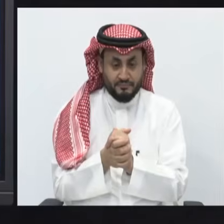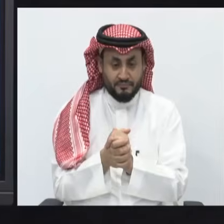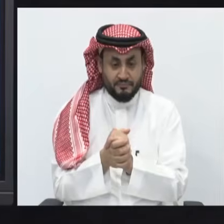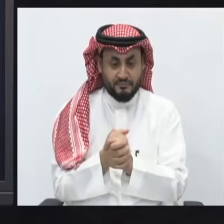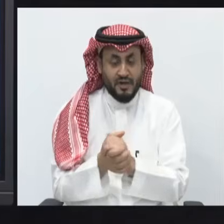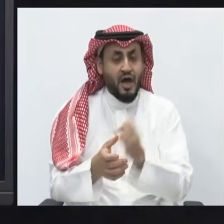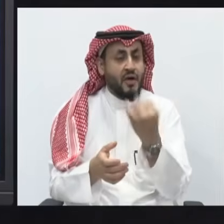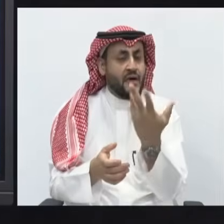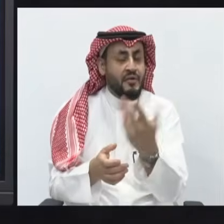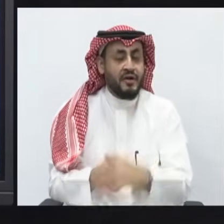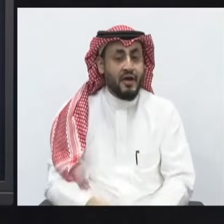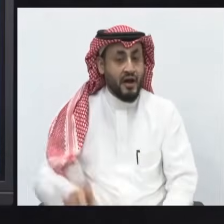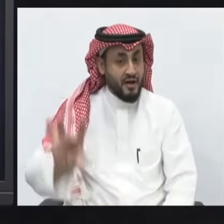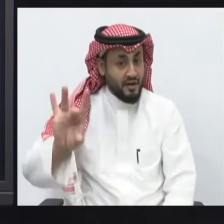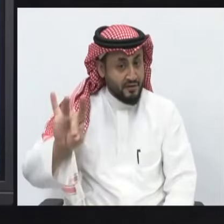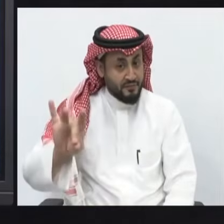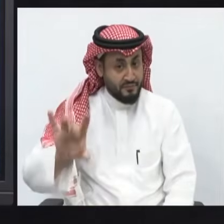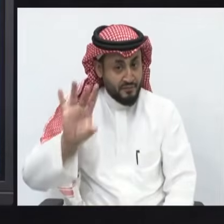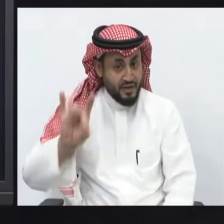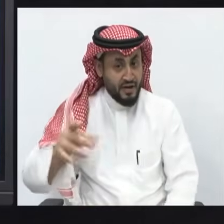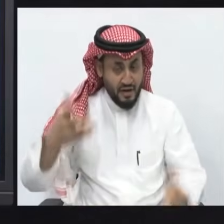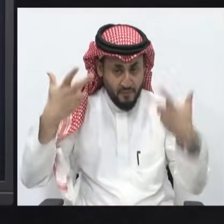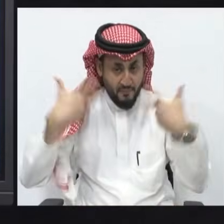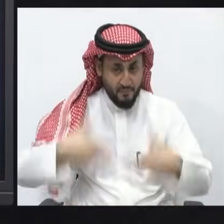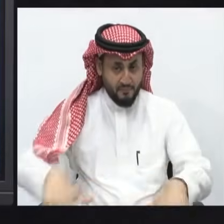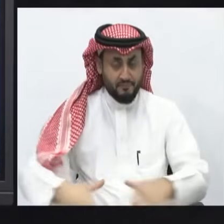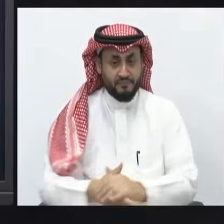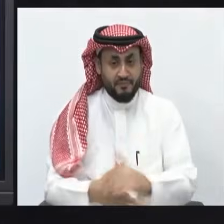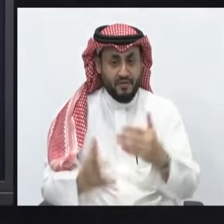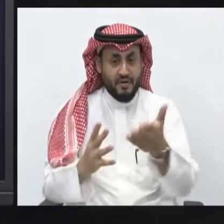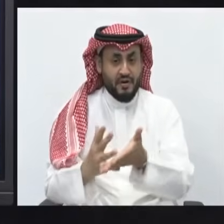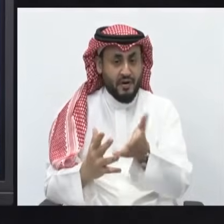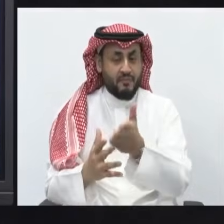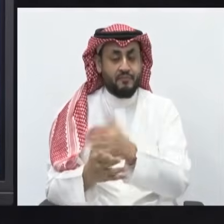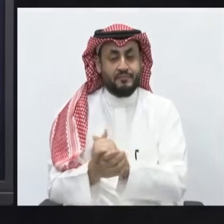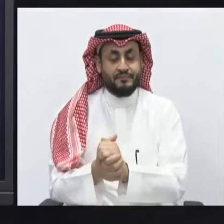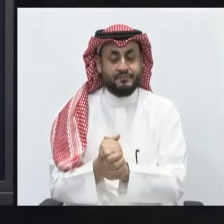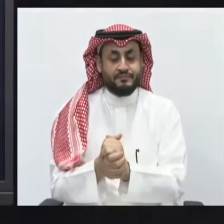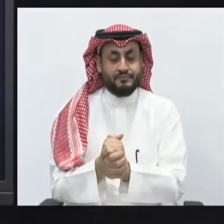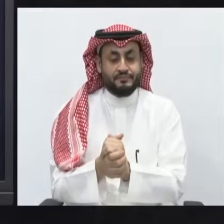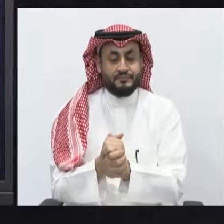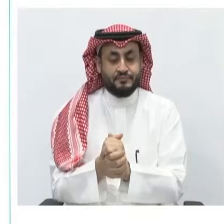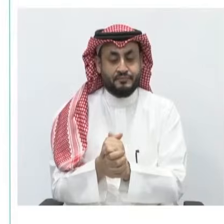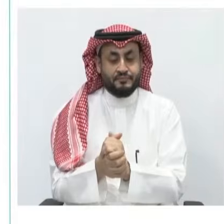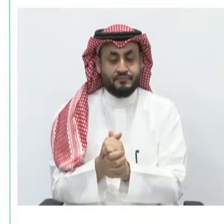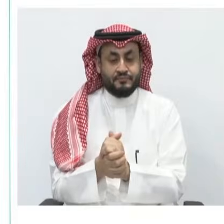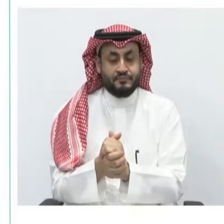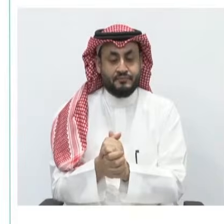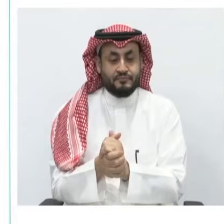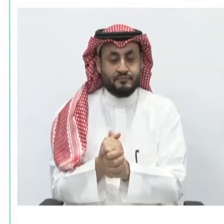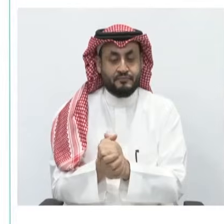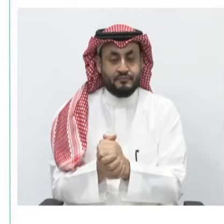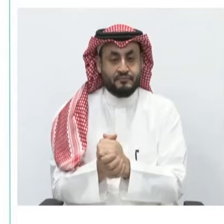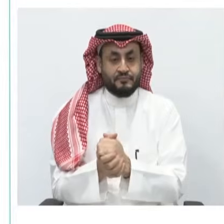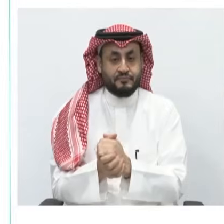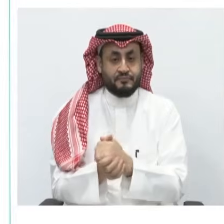have eight body parts. 8 body parts. Excellent. Okay,